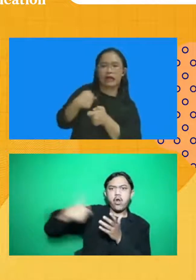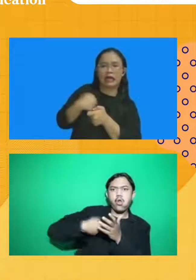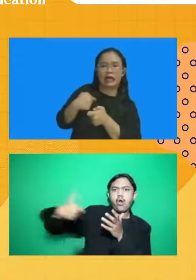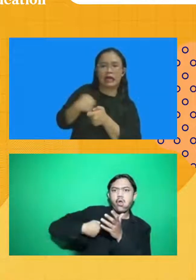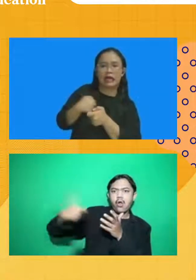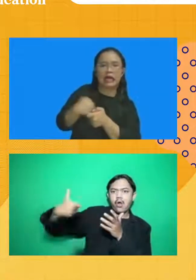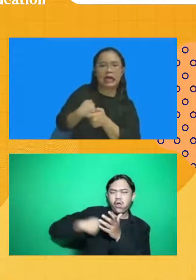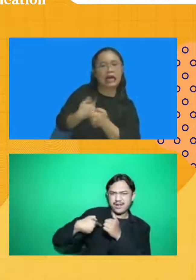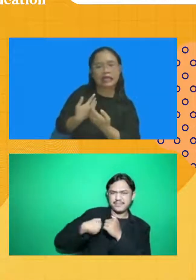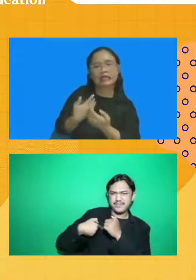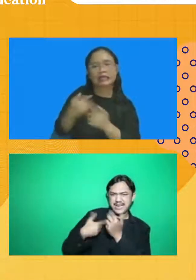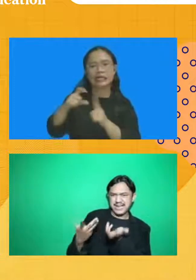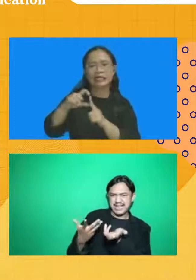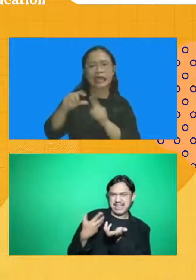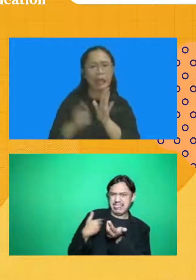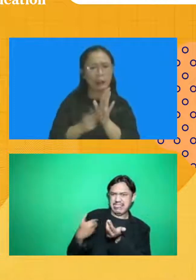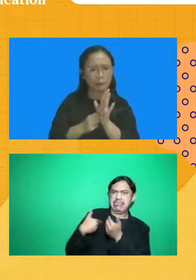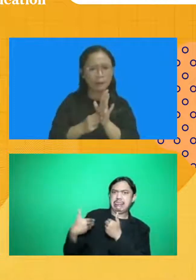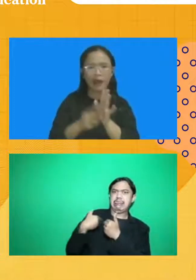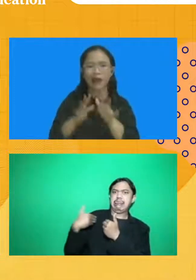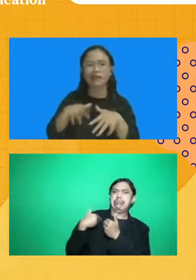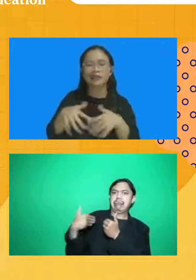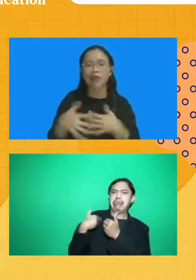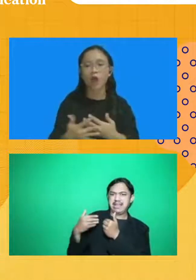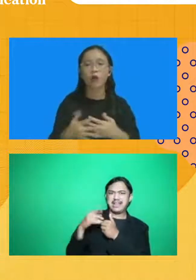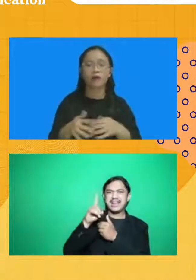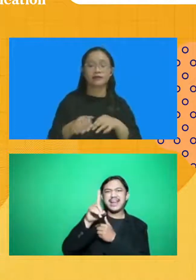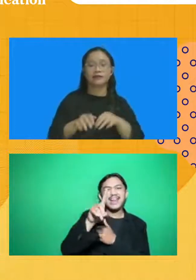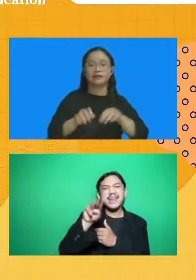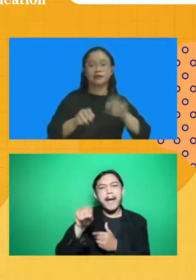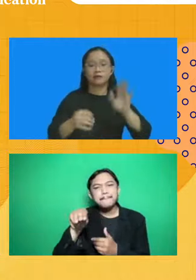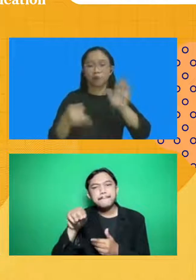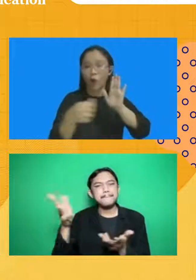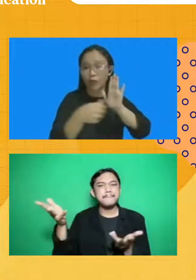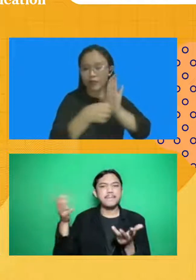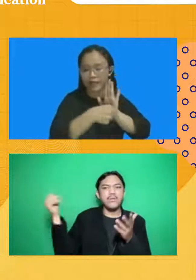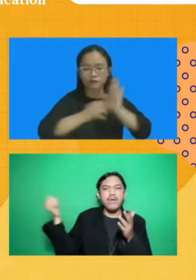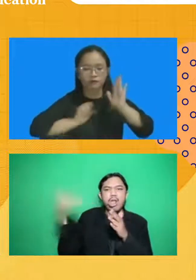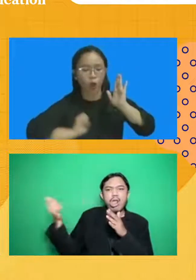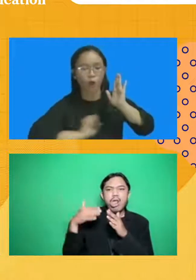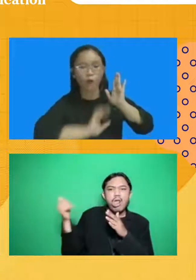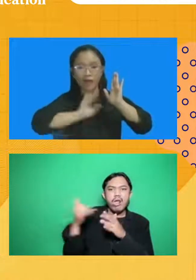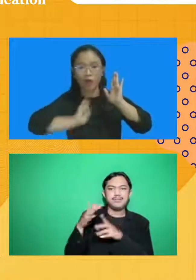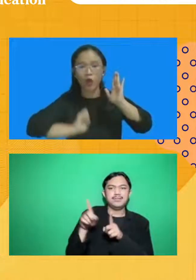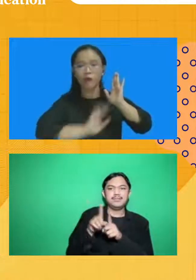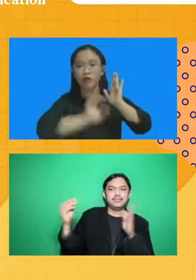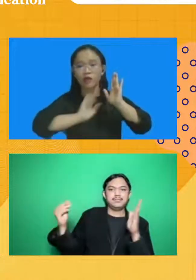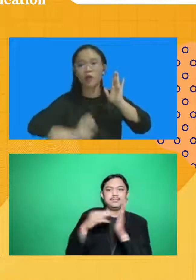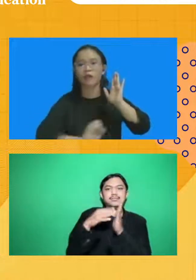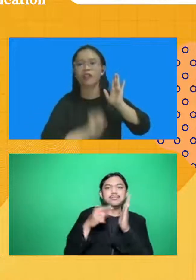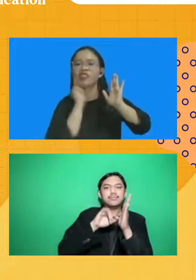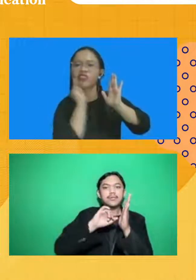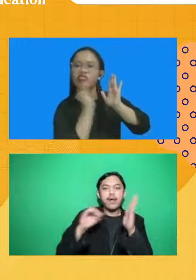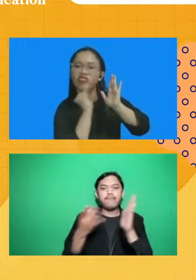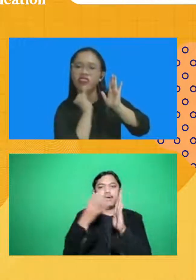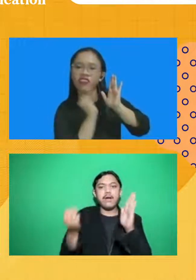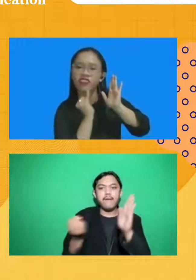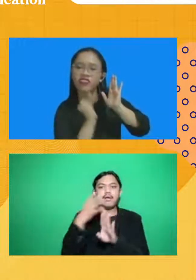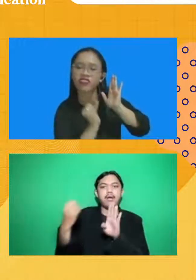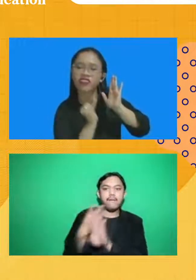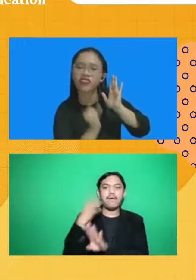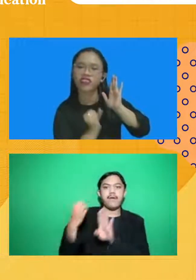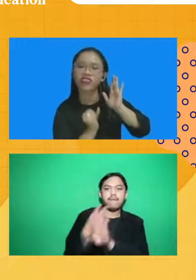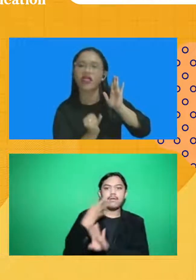in the social comments, leading to cyberbullying of some user taking screenshot of the argument comments